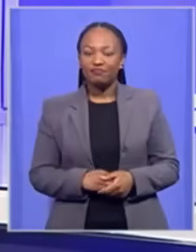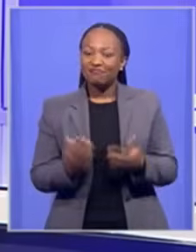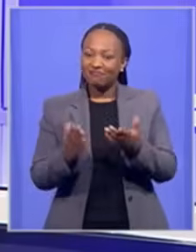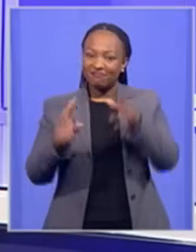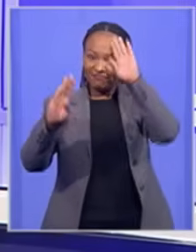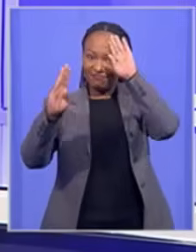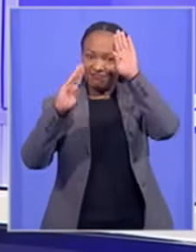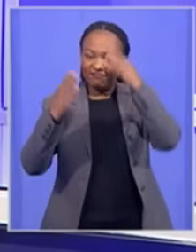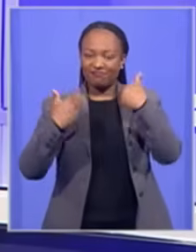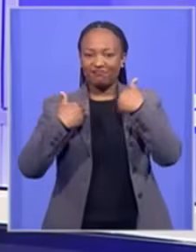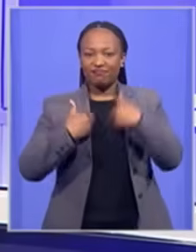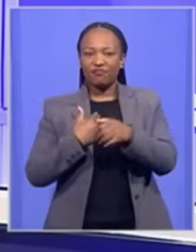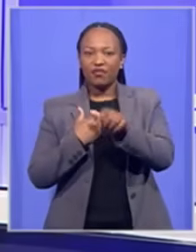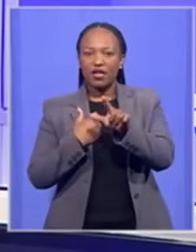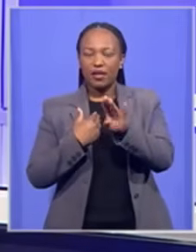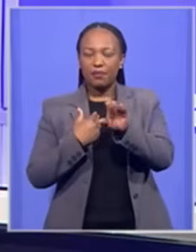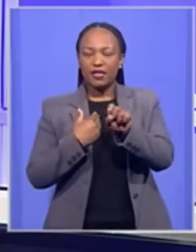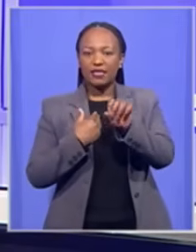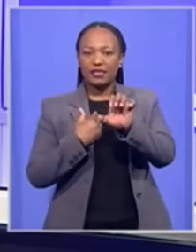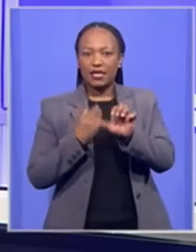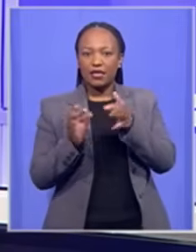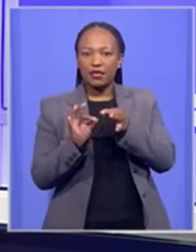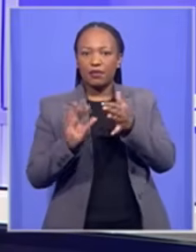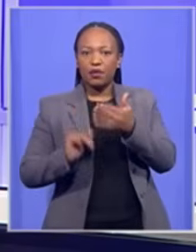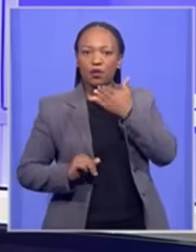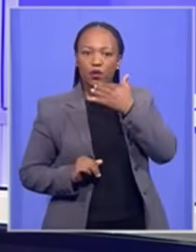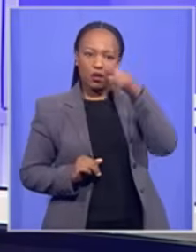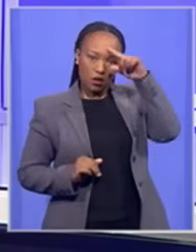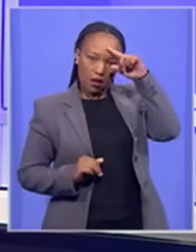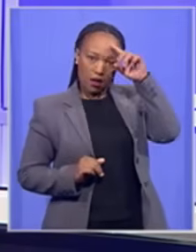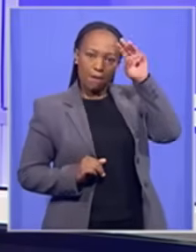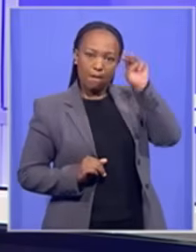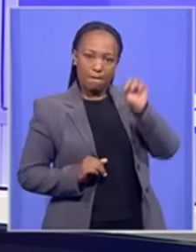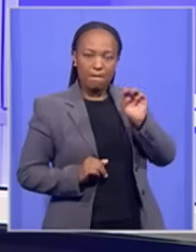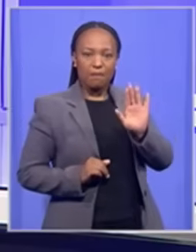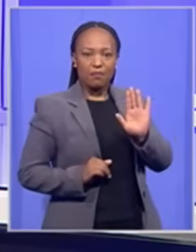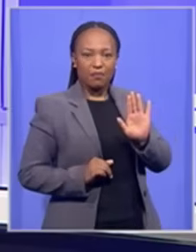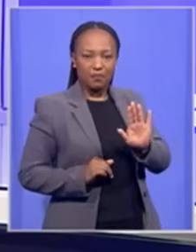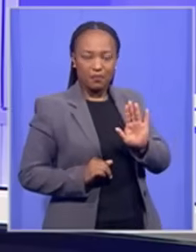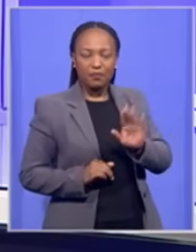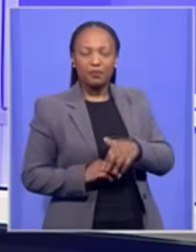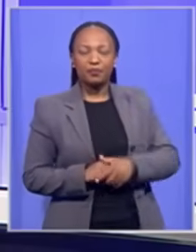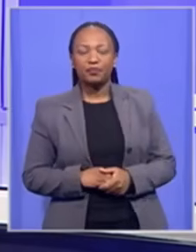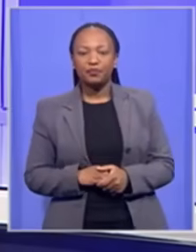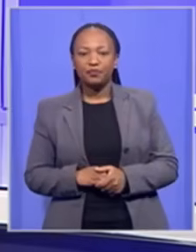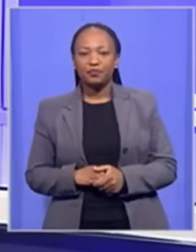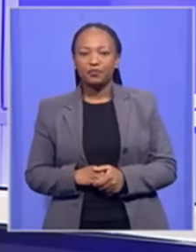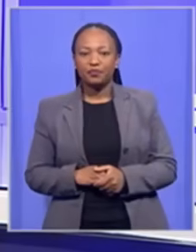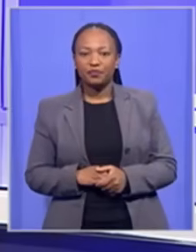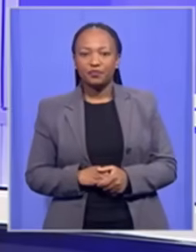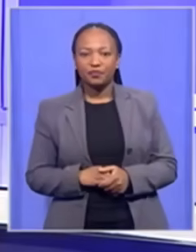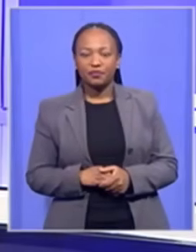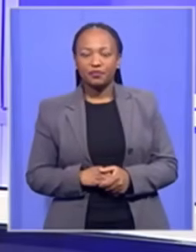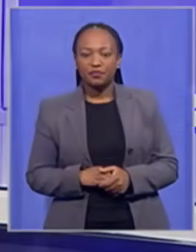Betšeng Thobela ke lebeseng ka dimeng gomme ke tla thušana le mofetoledi wa polelo ya diatla Kgaetšedi Mphoteme.